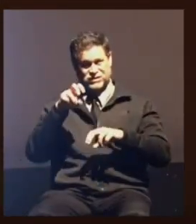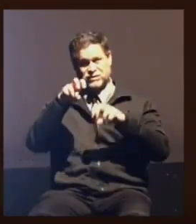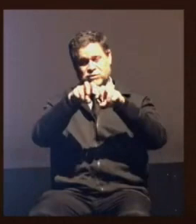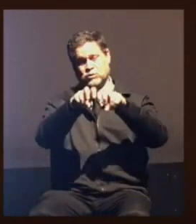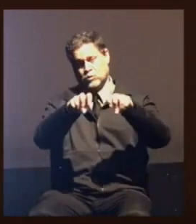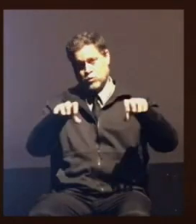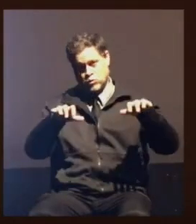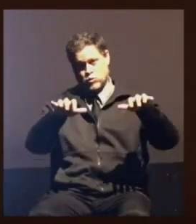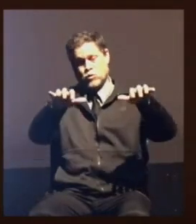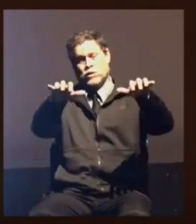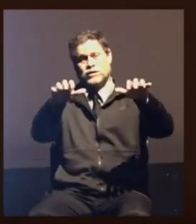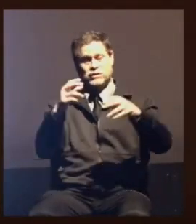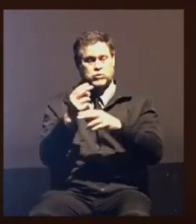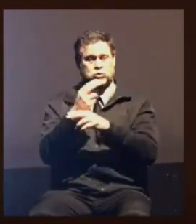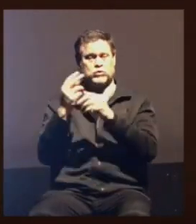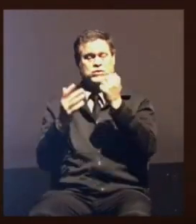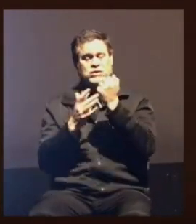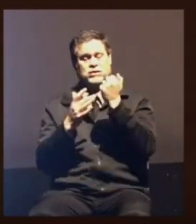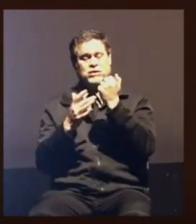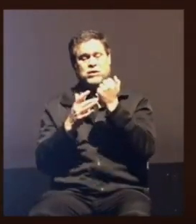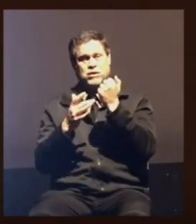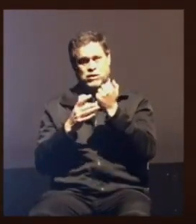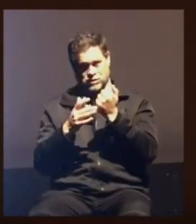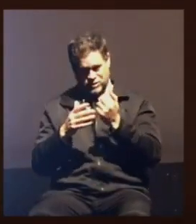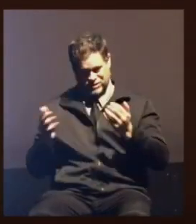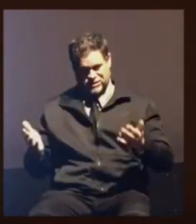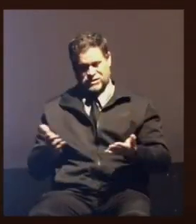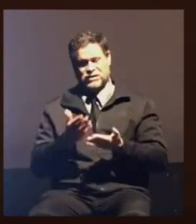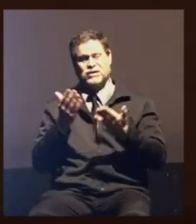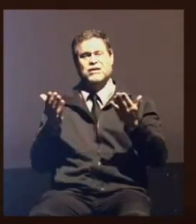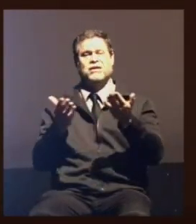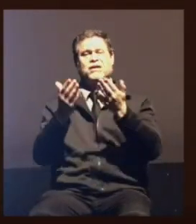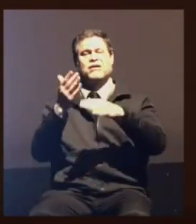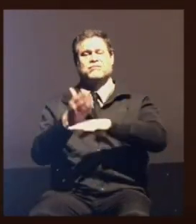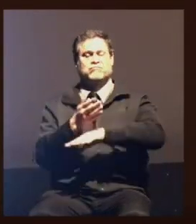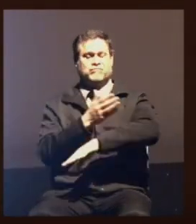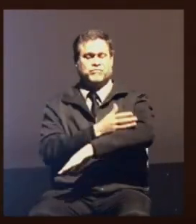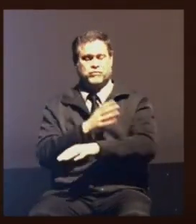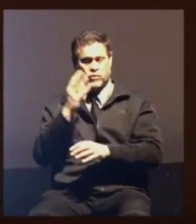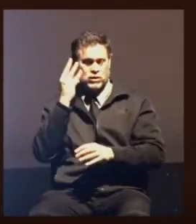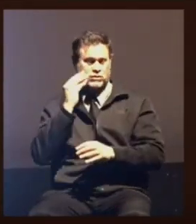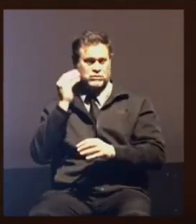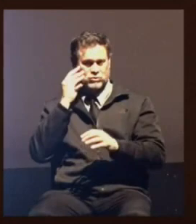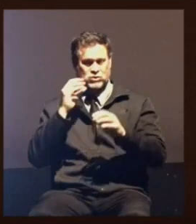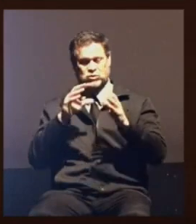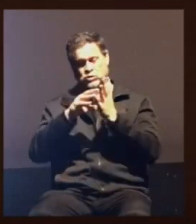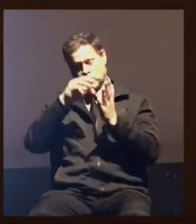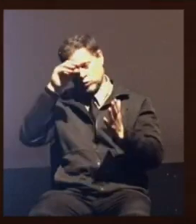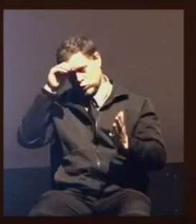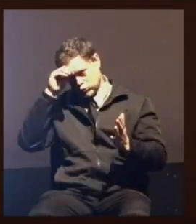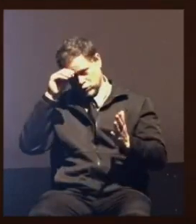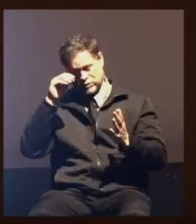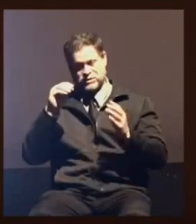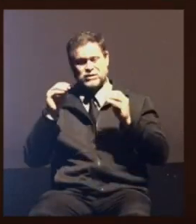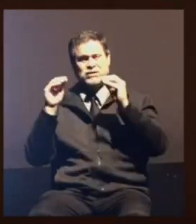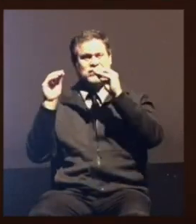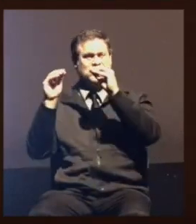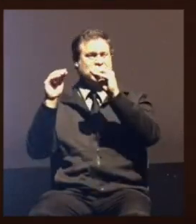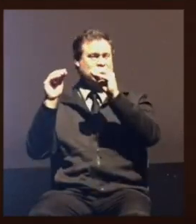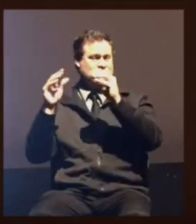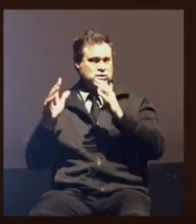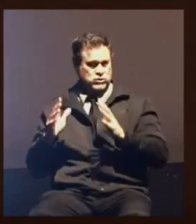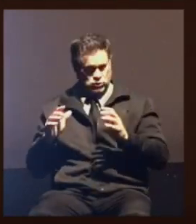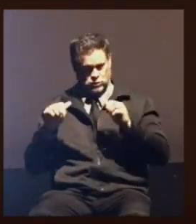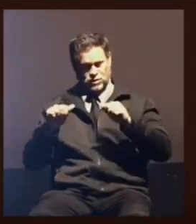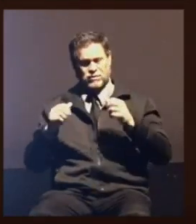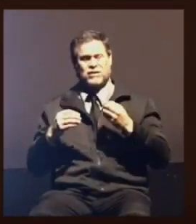audience, were able to use technology to enhance their own learning experiences, and their teachers were